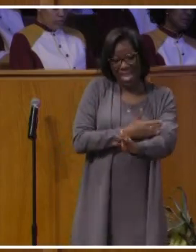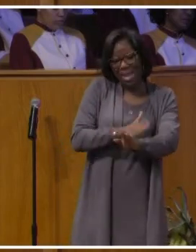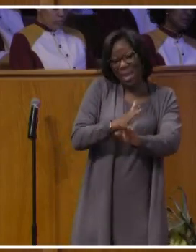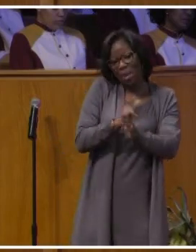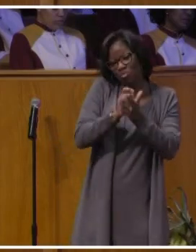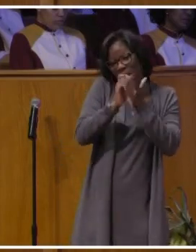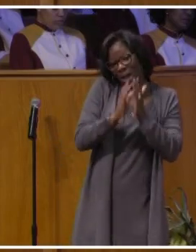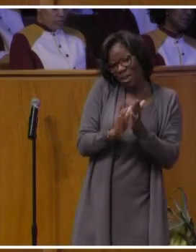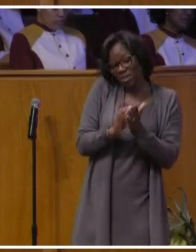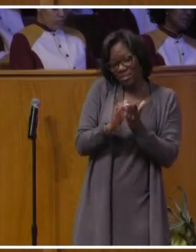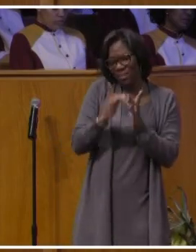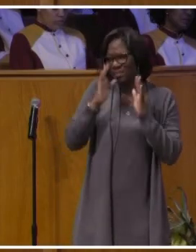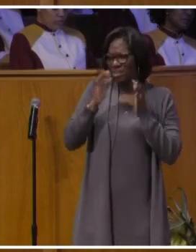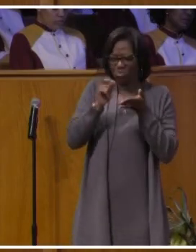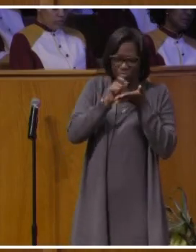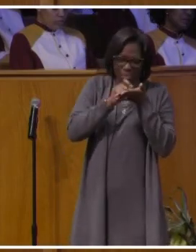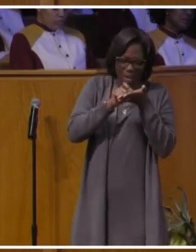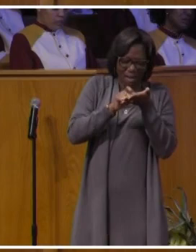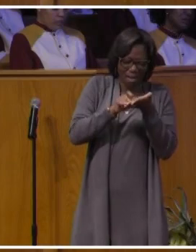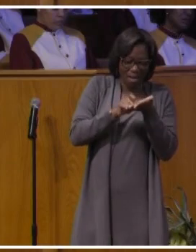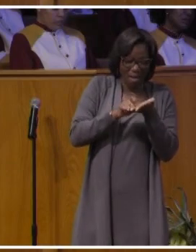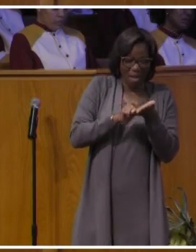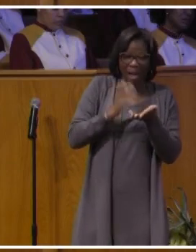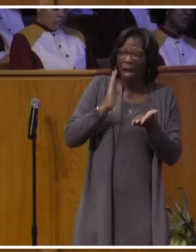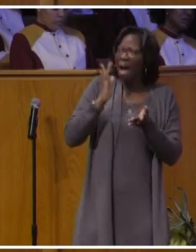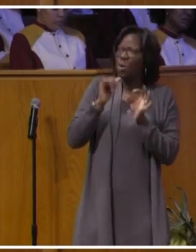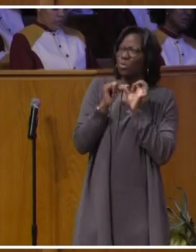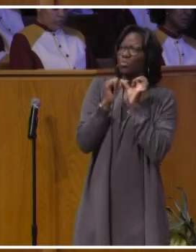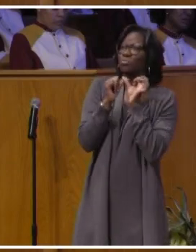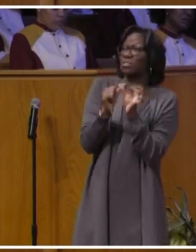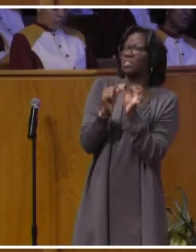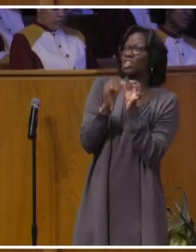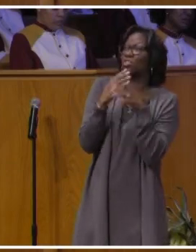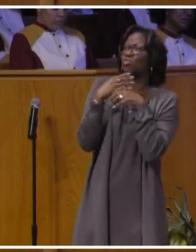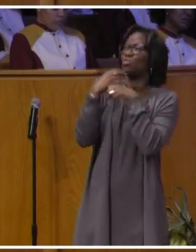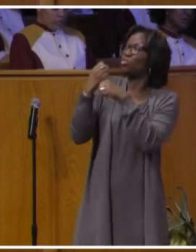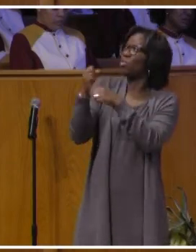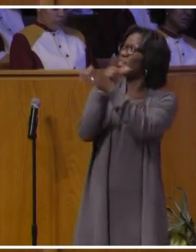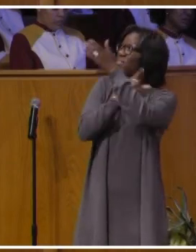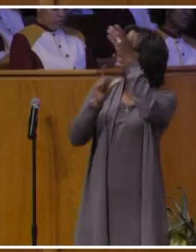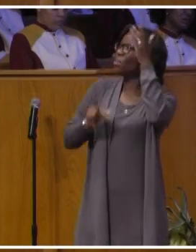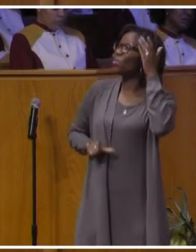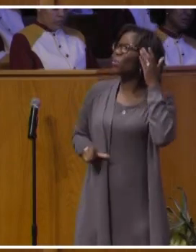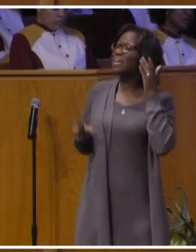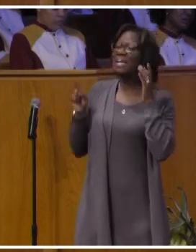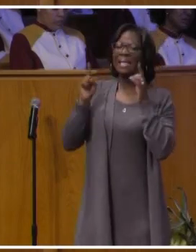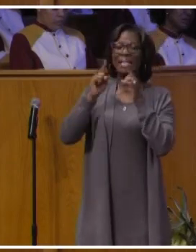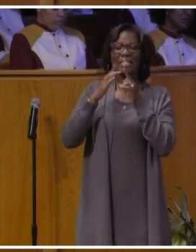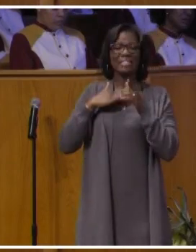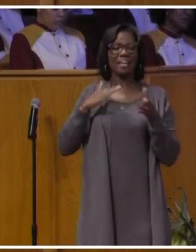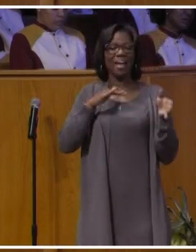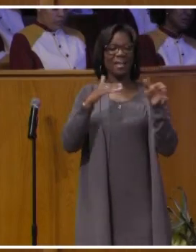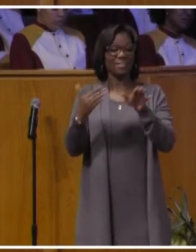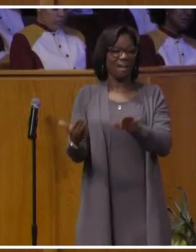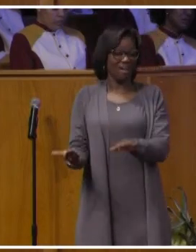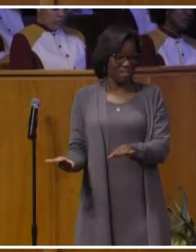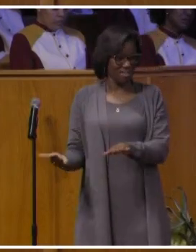to put pen to paper, say, I will trust in the Lord until I